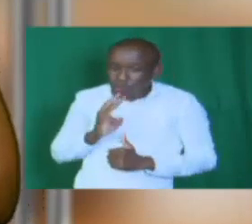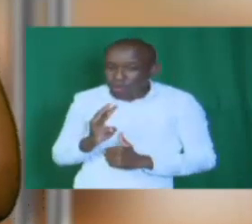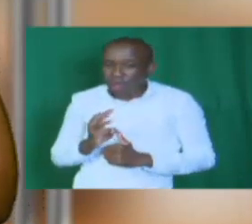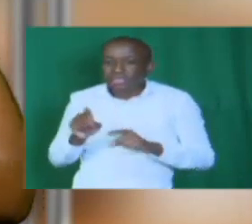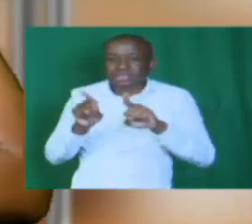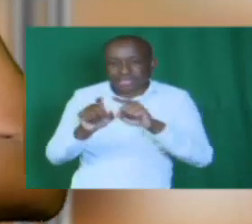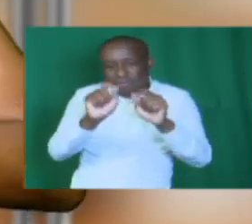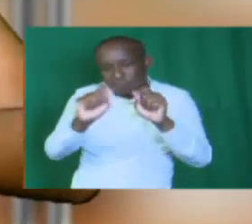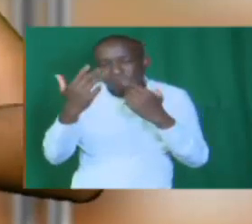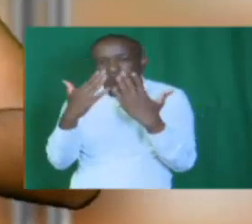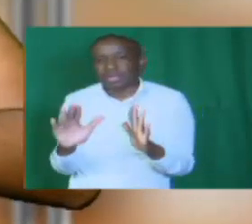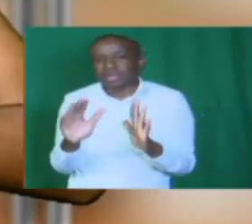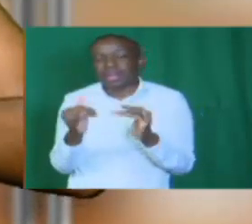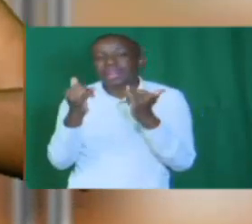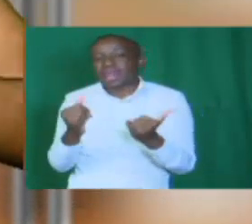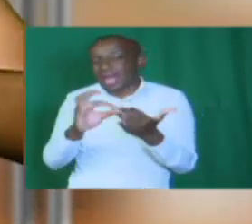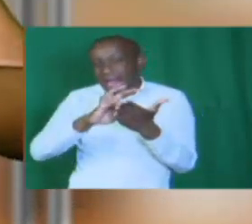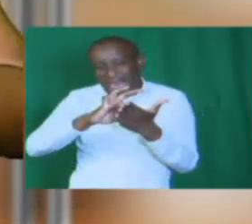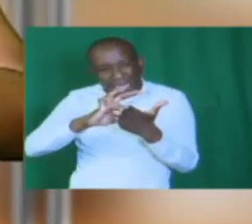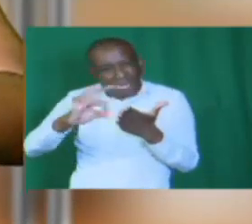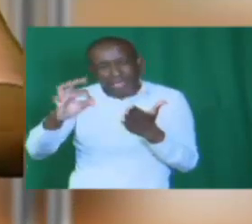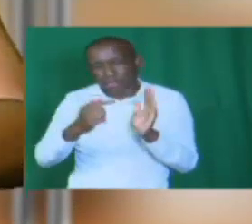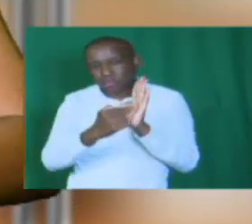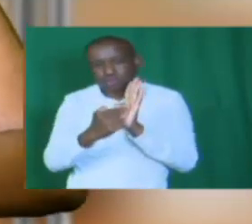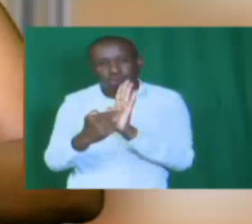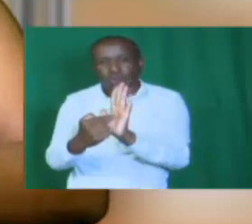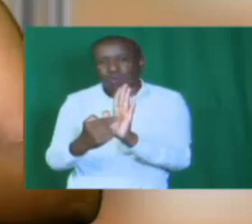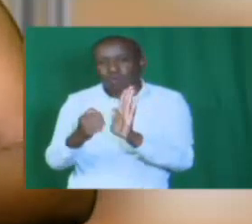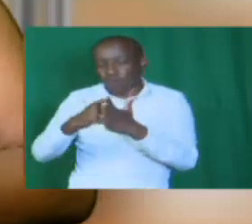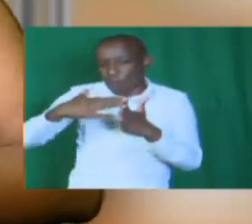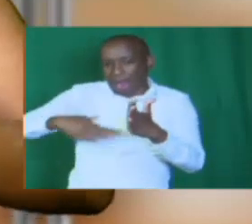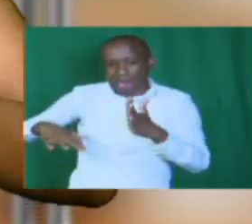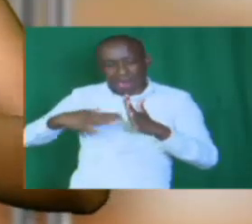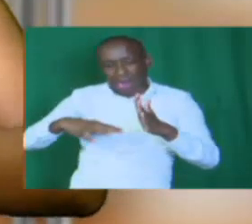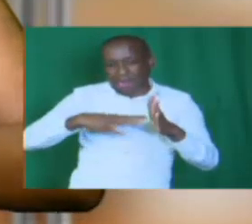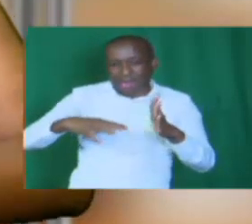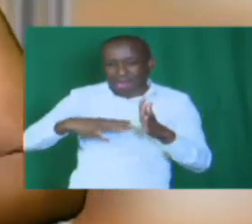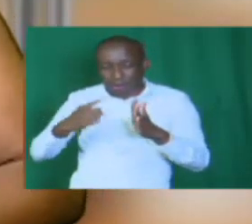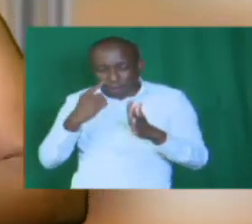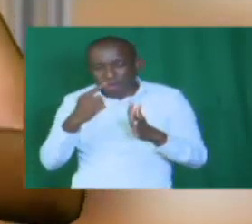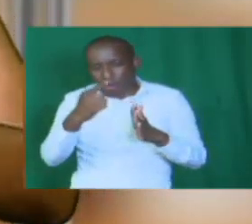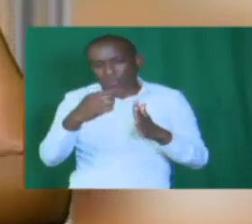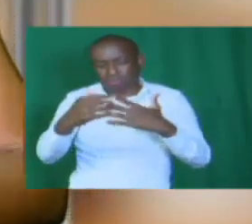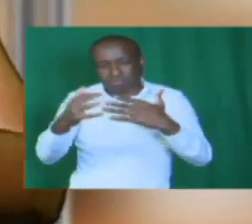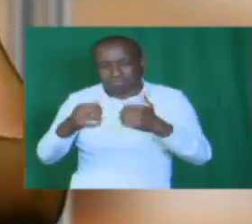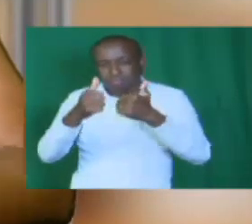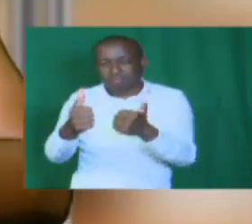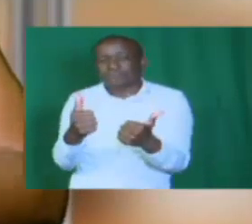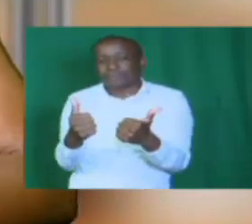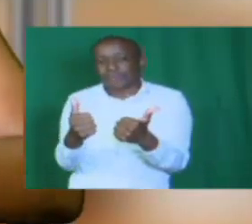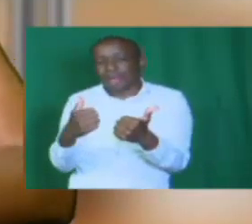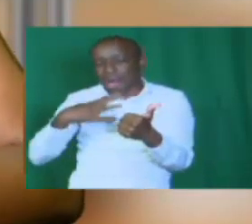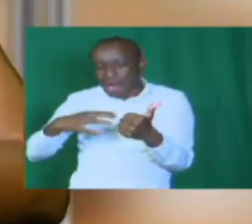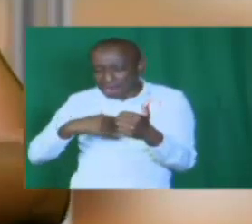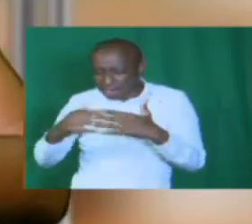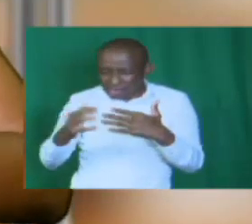well. And they clearly stand out from the rest of the other material which you would have